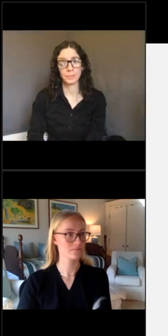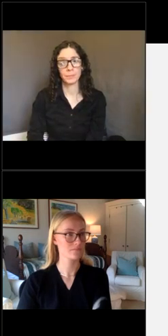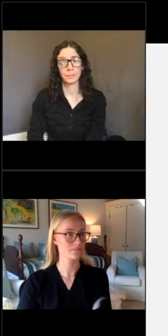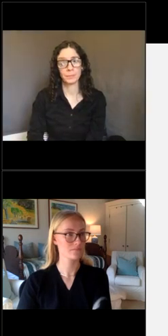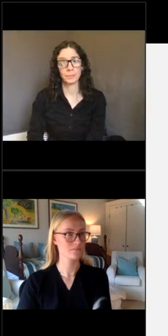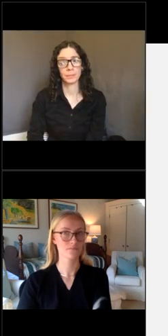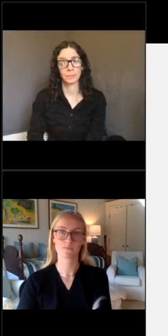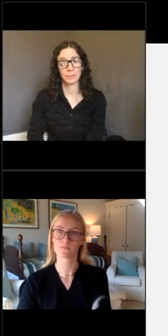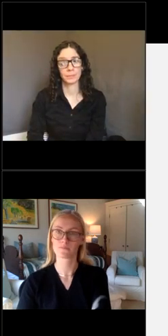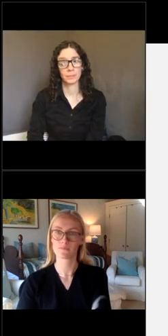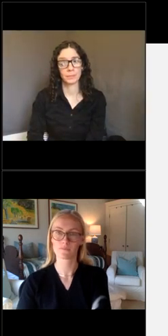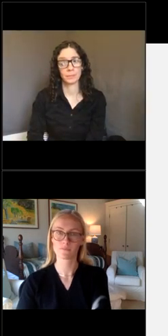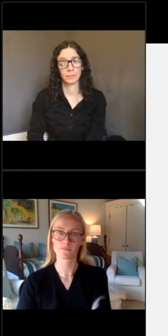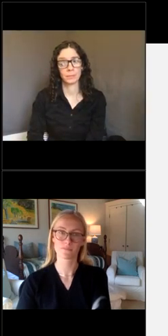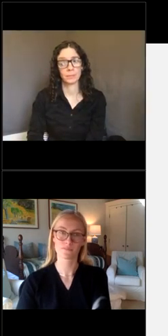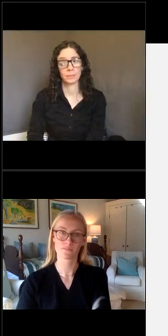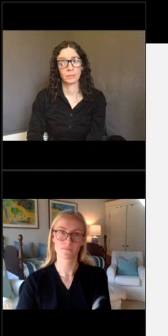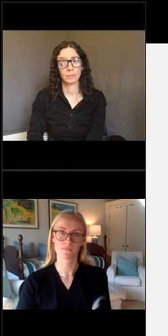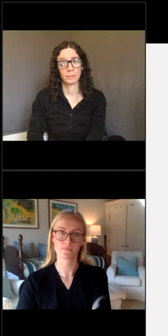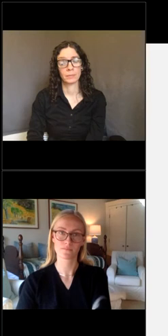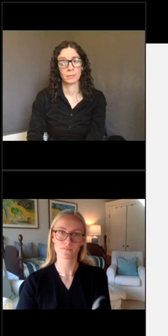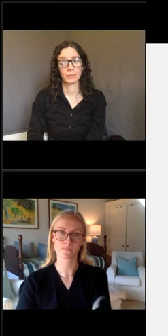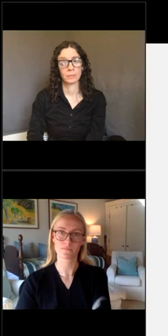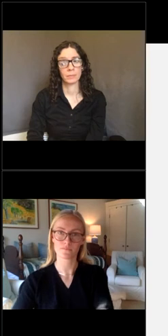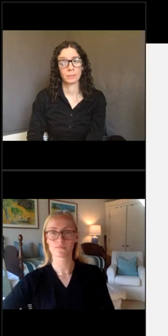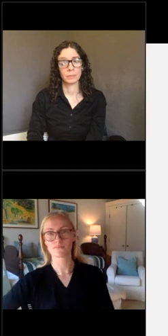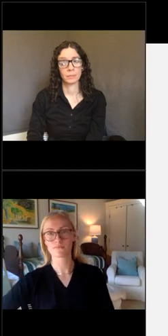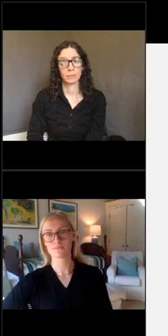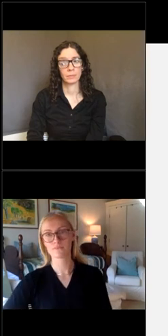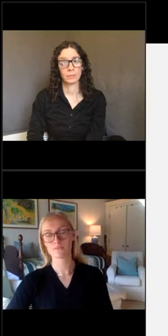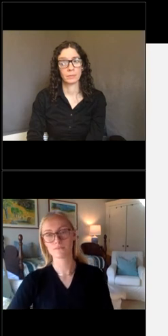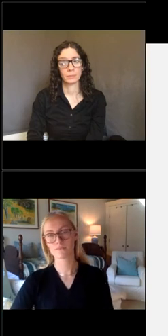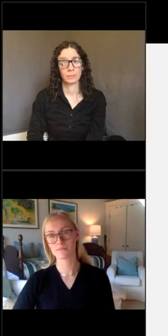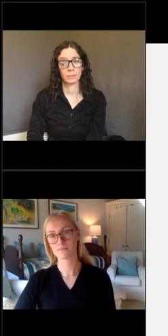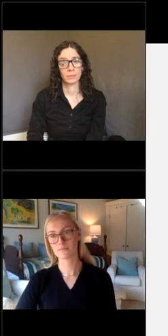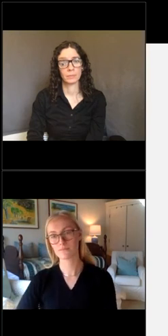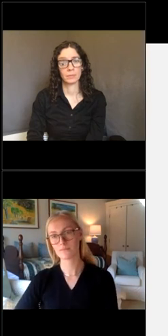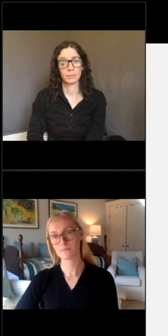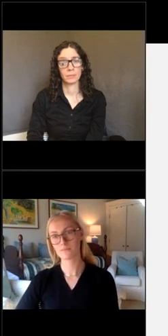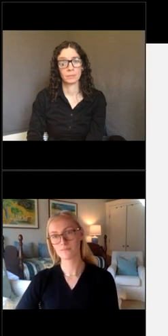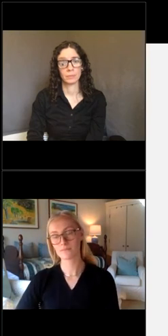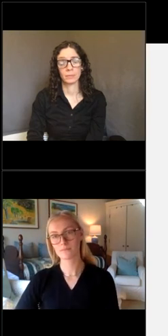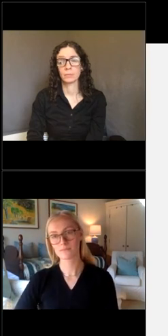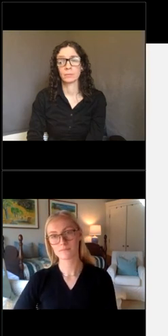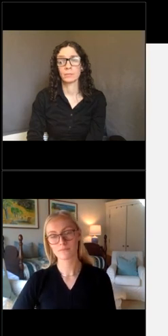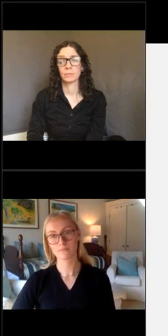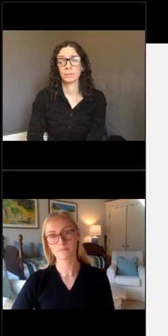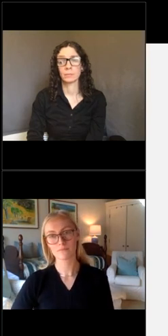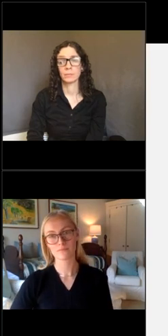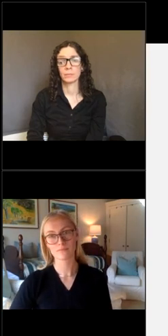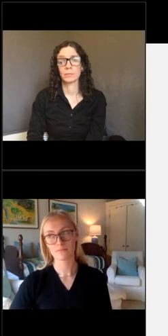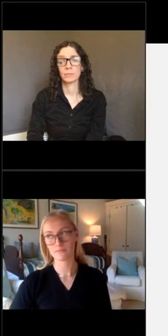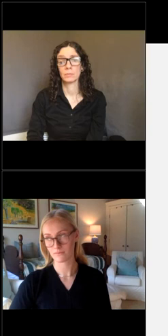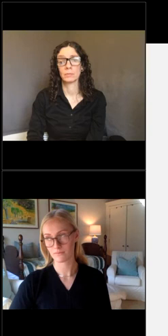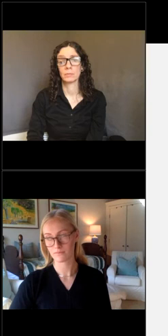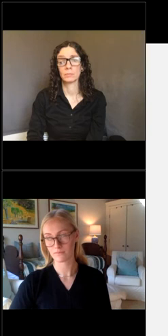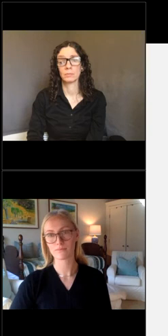in the box at the right, of course, the foreign investors that are part of large